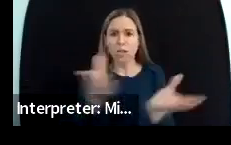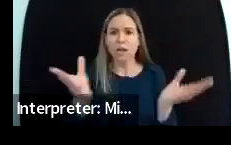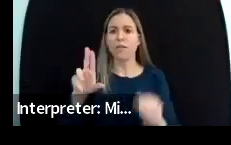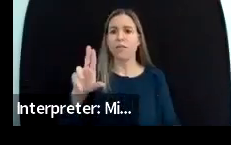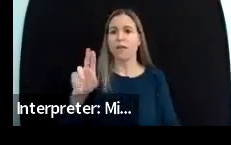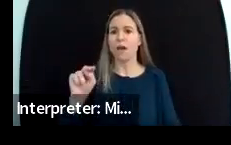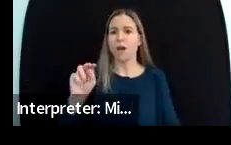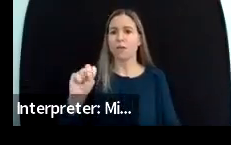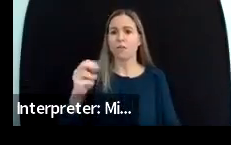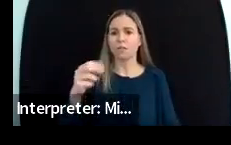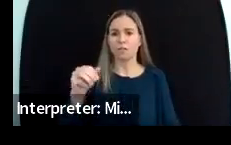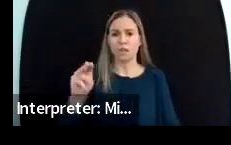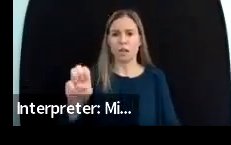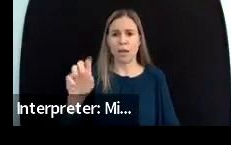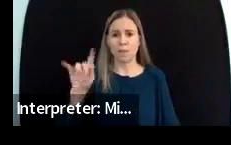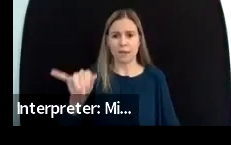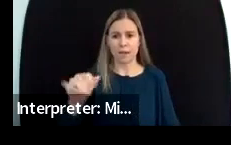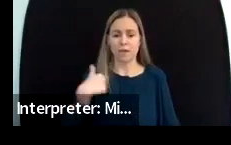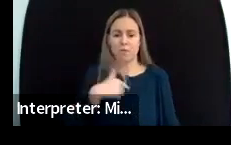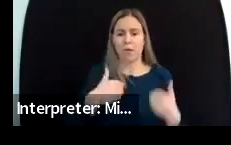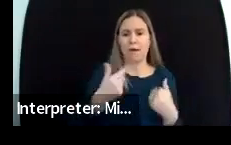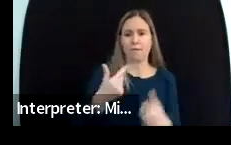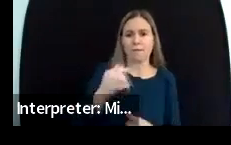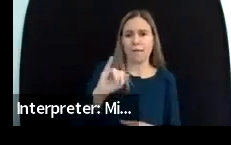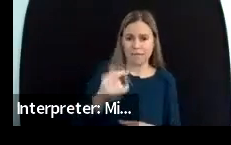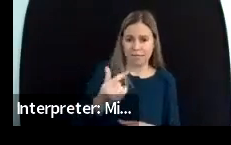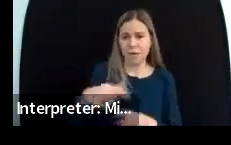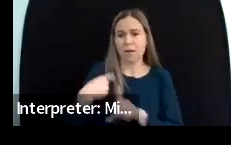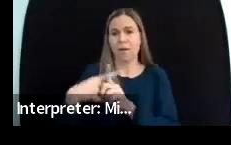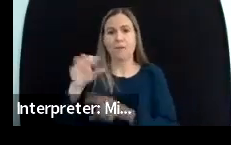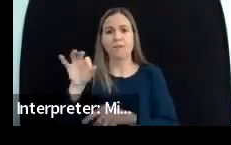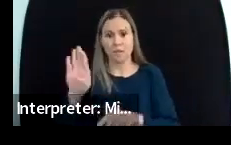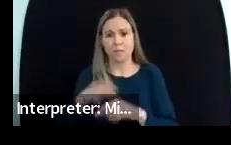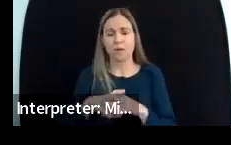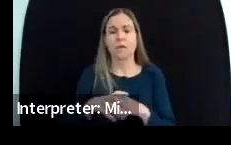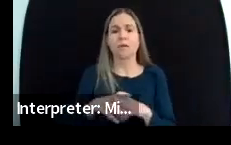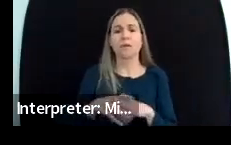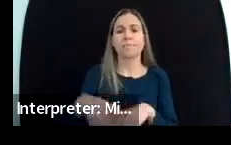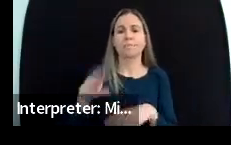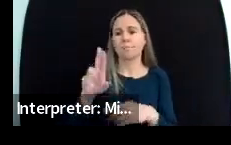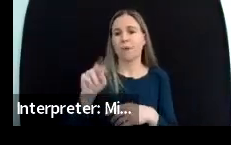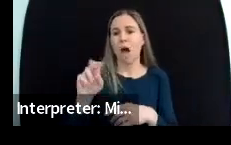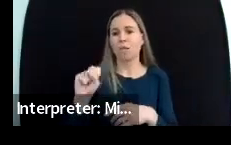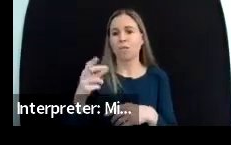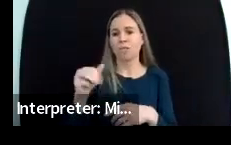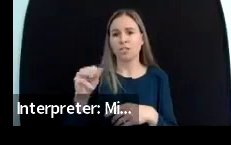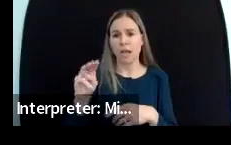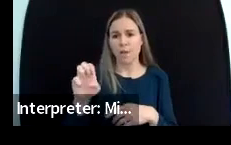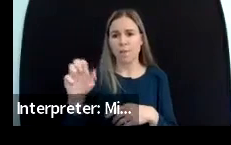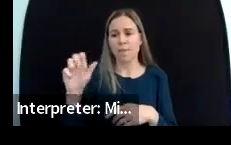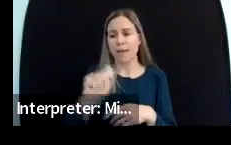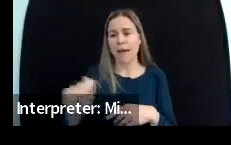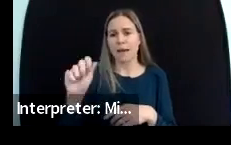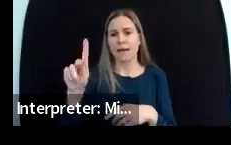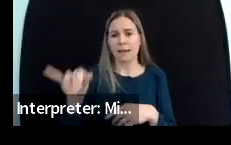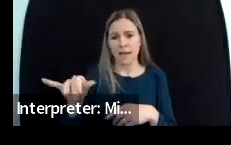that we have on both Facebook and Instagram. You can find us at Unshamed KY. You can also share your story. And sharing